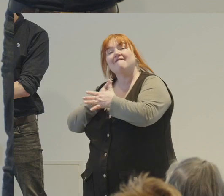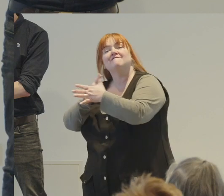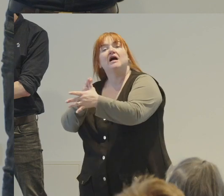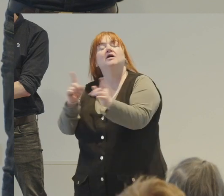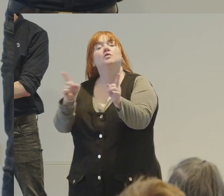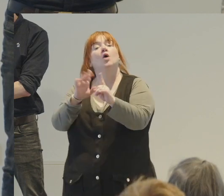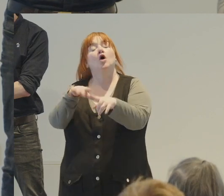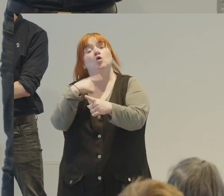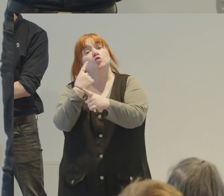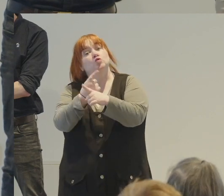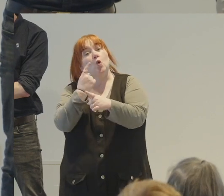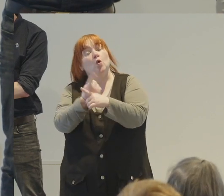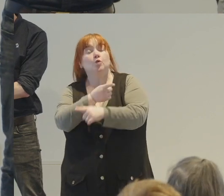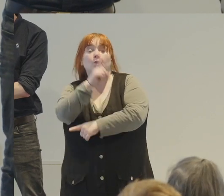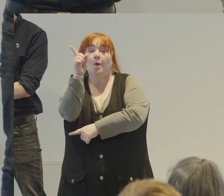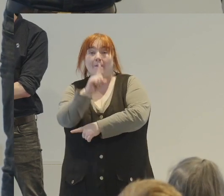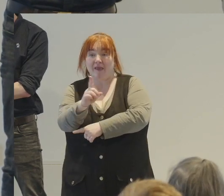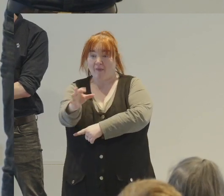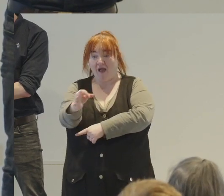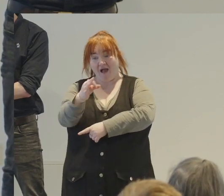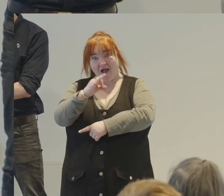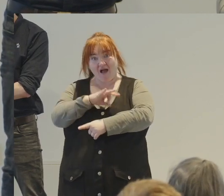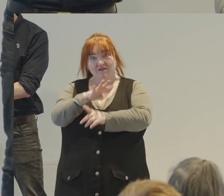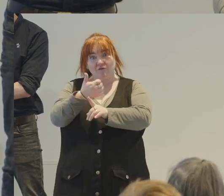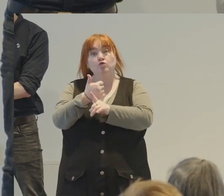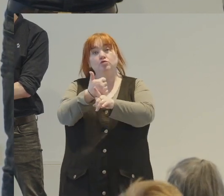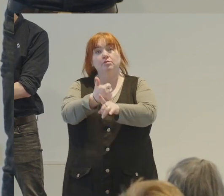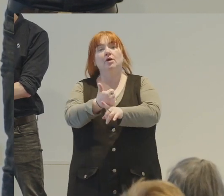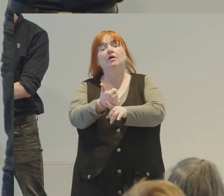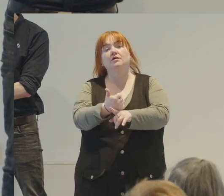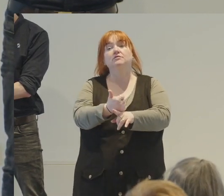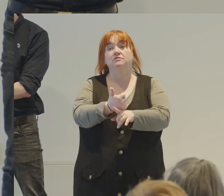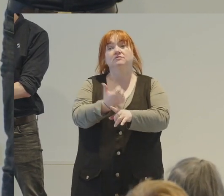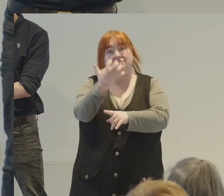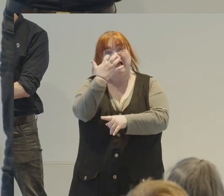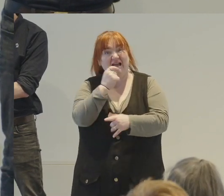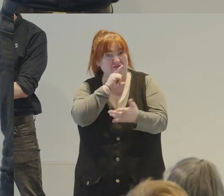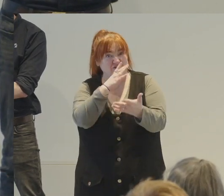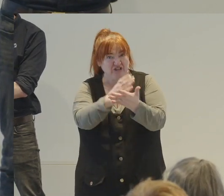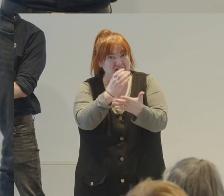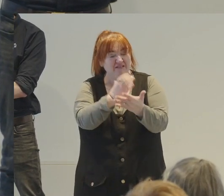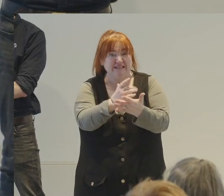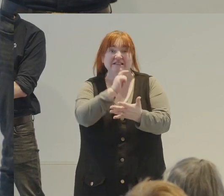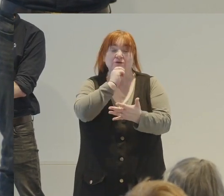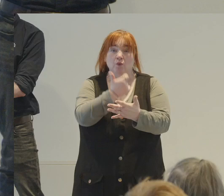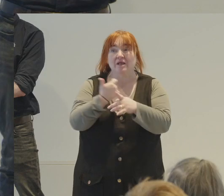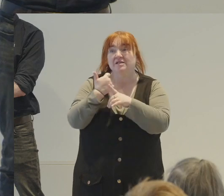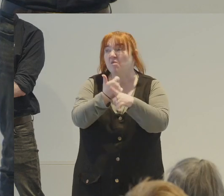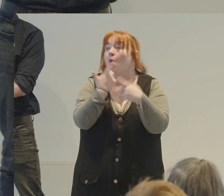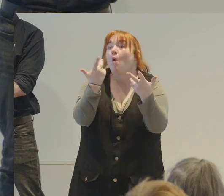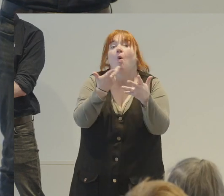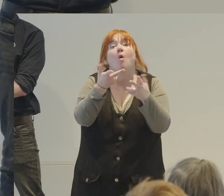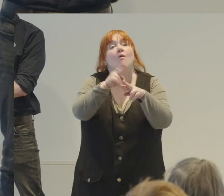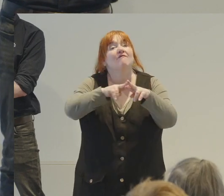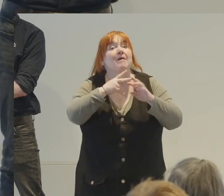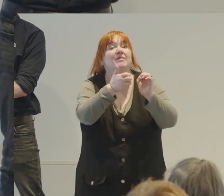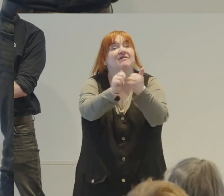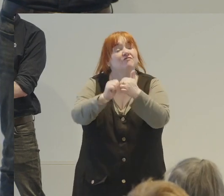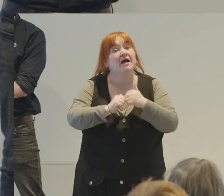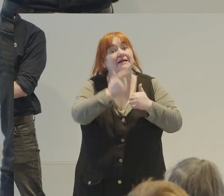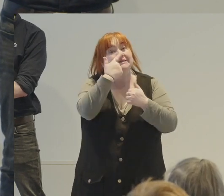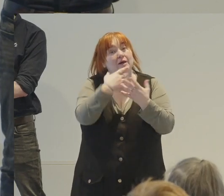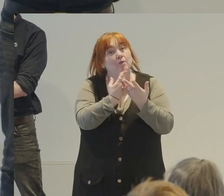to people and get support. There's people around that will support with that. And maybe bring someone to the job centre with you as well to support, so it can be